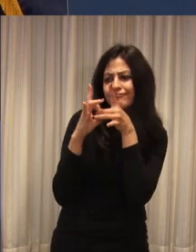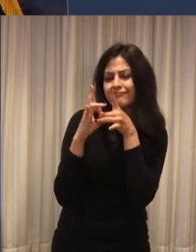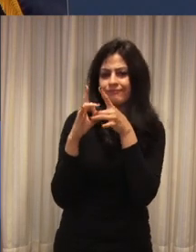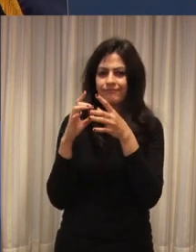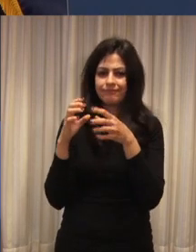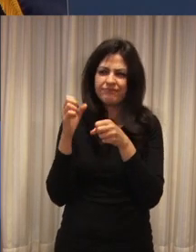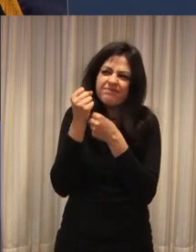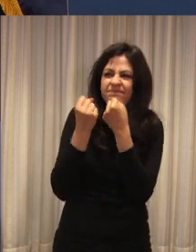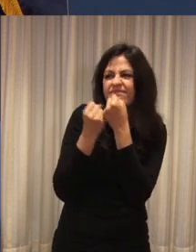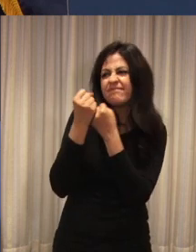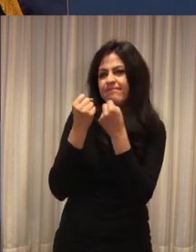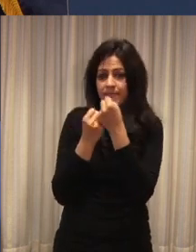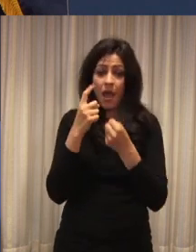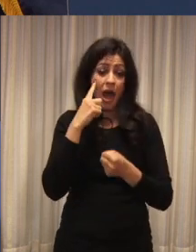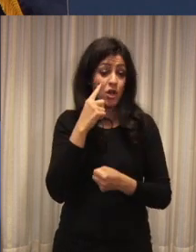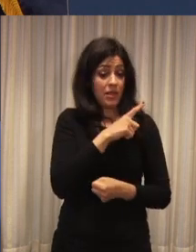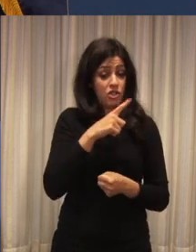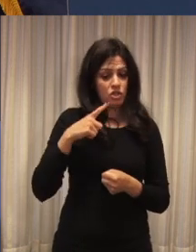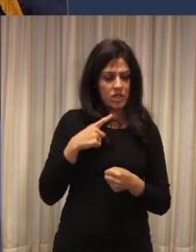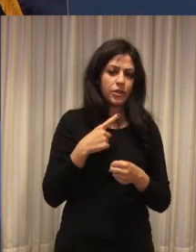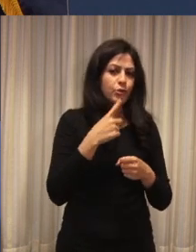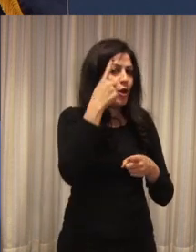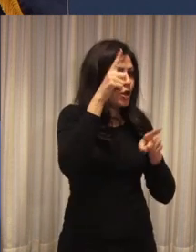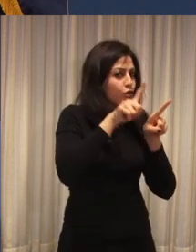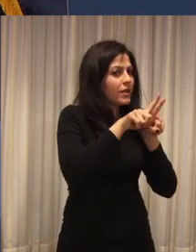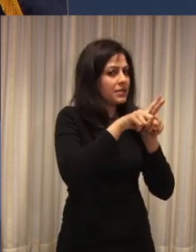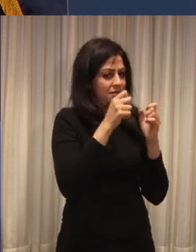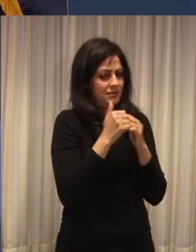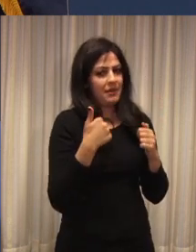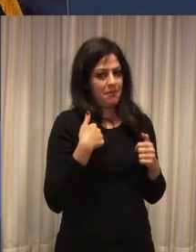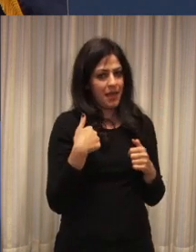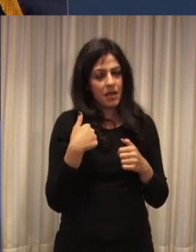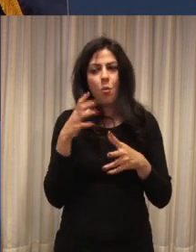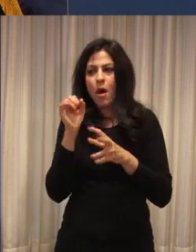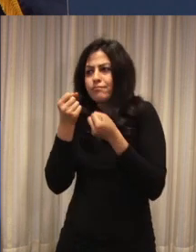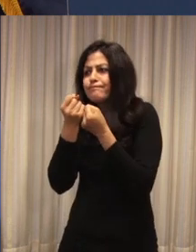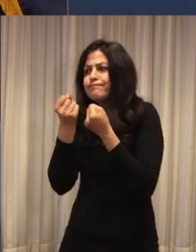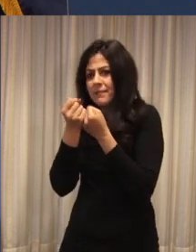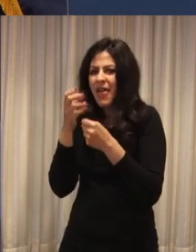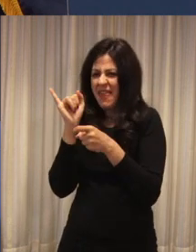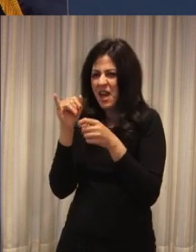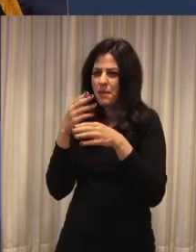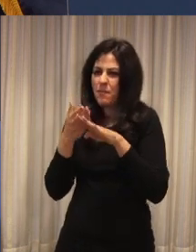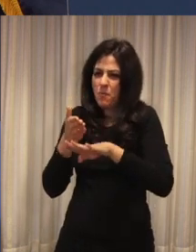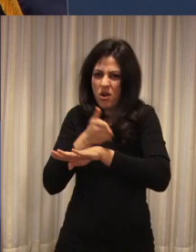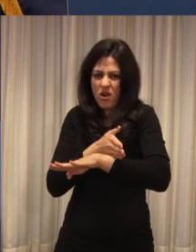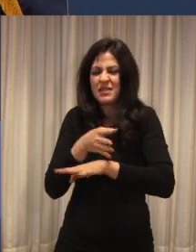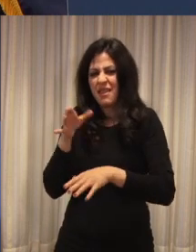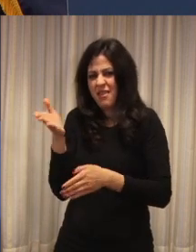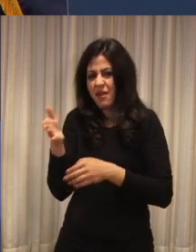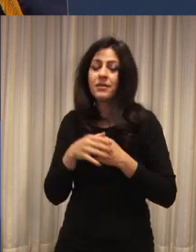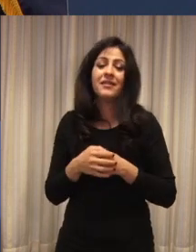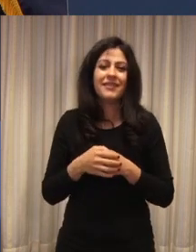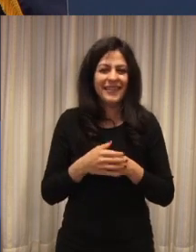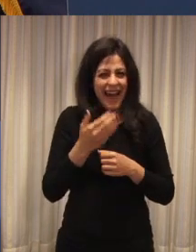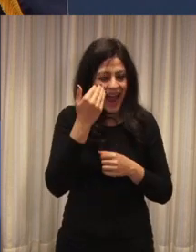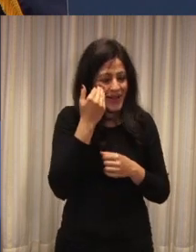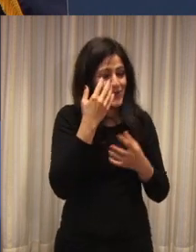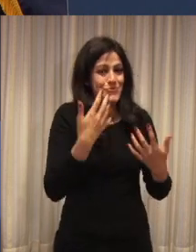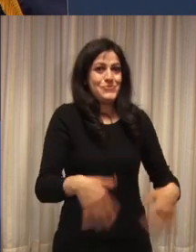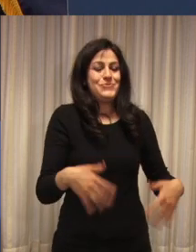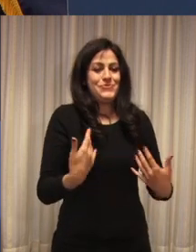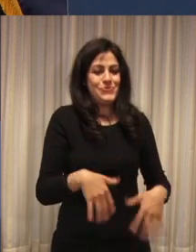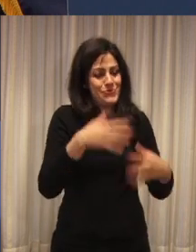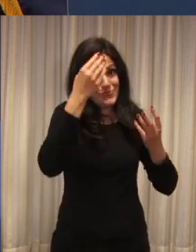the legislature shares that view, and I'm excited to continue to build progress there. So I know there are a lot of